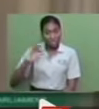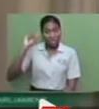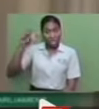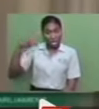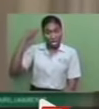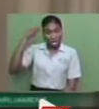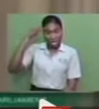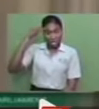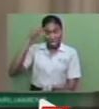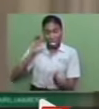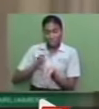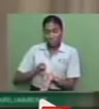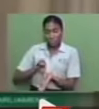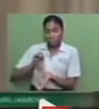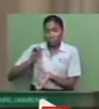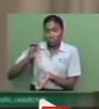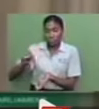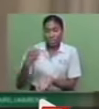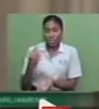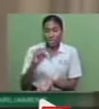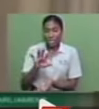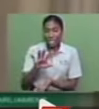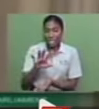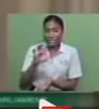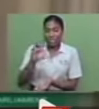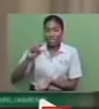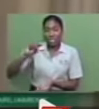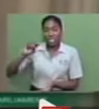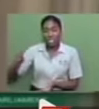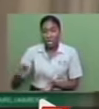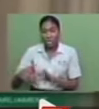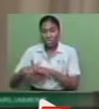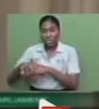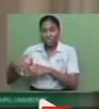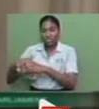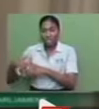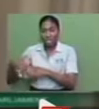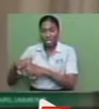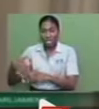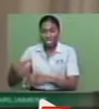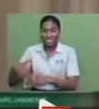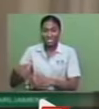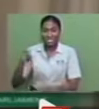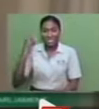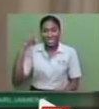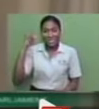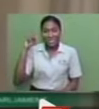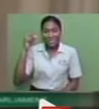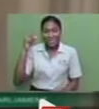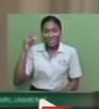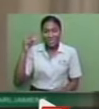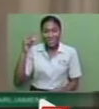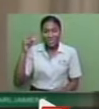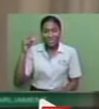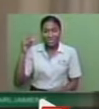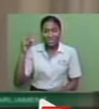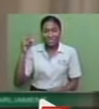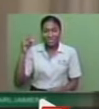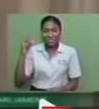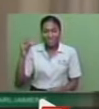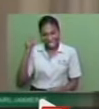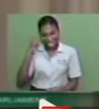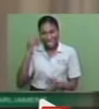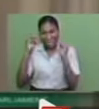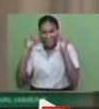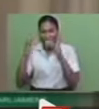allocated $500,000 to establish the coastal and riverine, if that's the word. I think the minister spoke about that, this